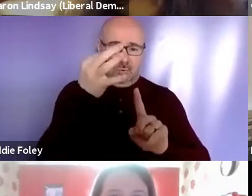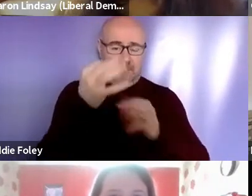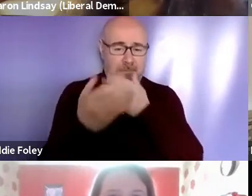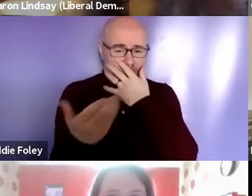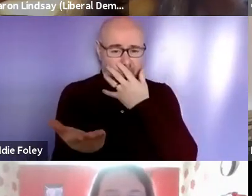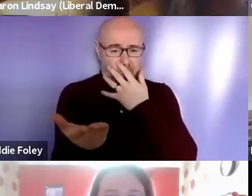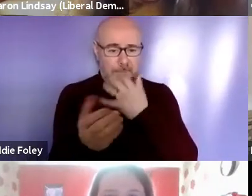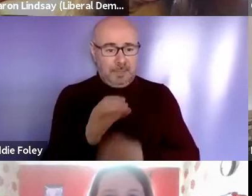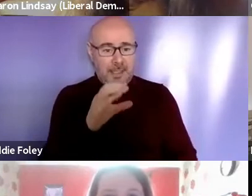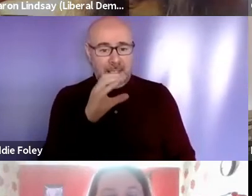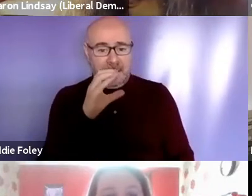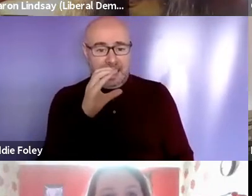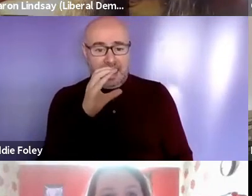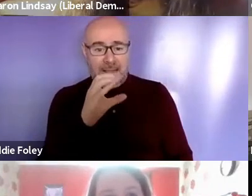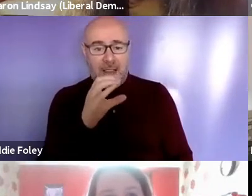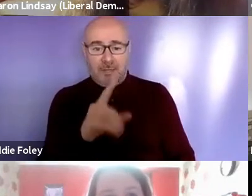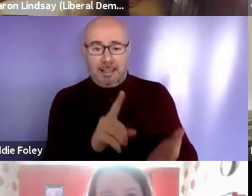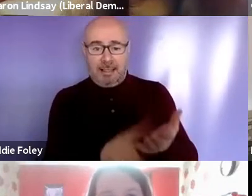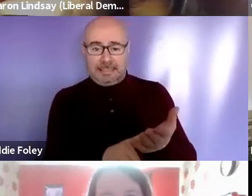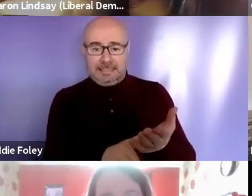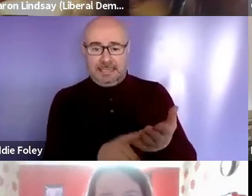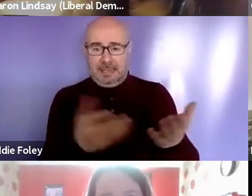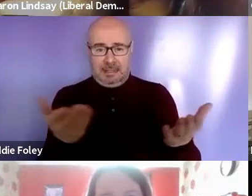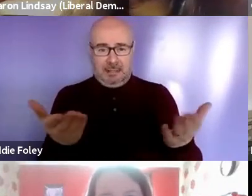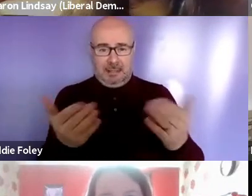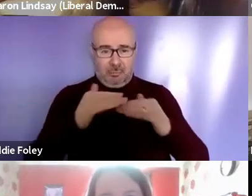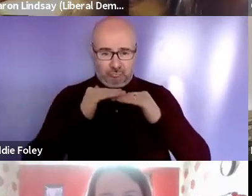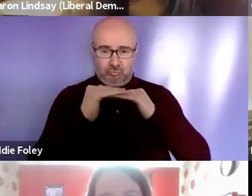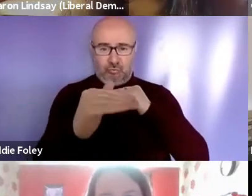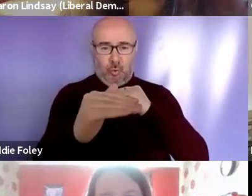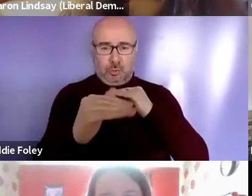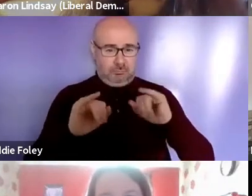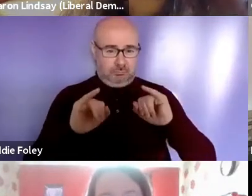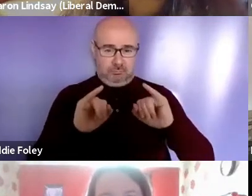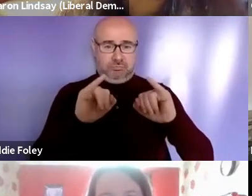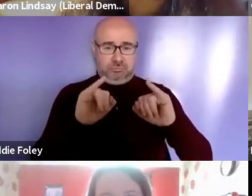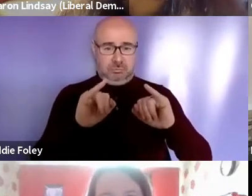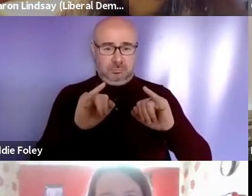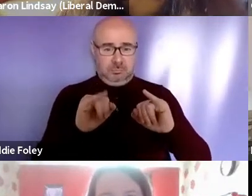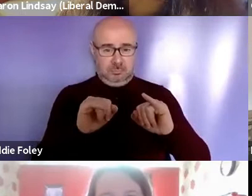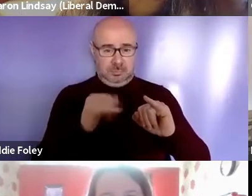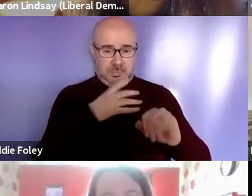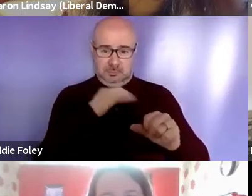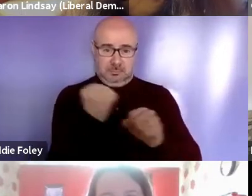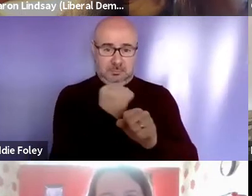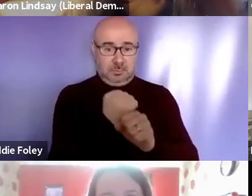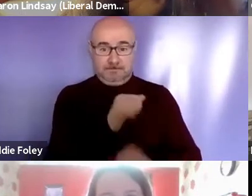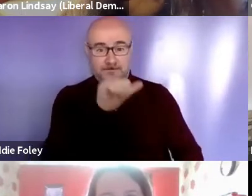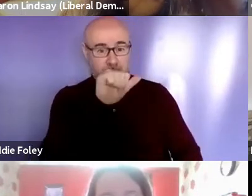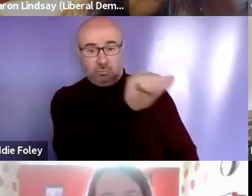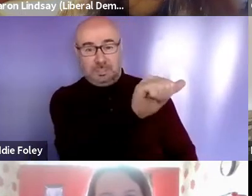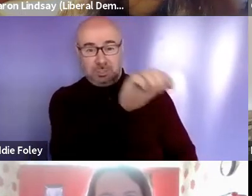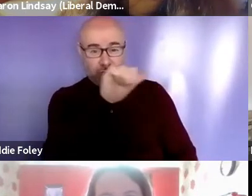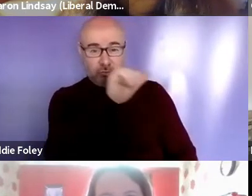about that? I mean, it's the fabric of our roads, for instance. I mean, absolutely, and our pavements are such